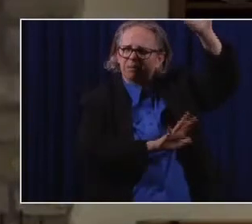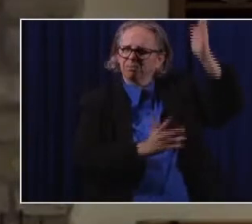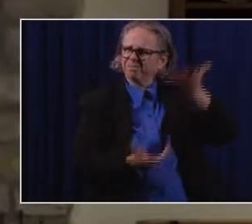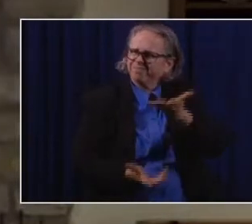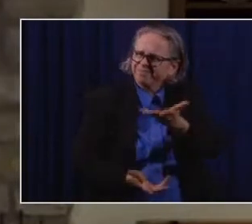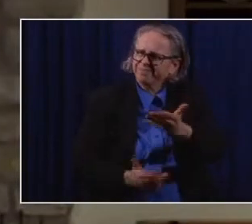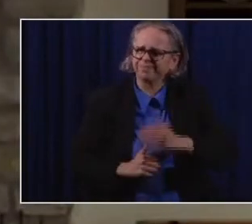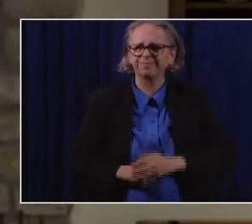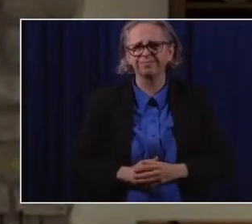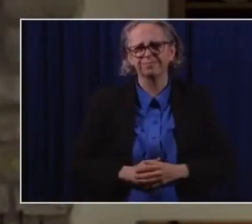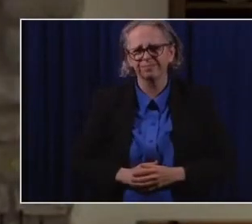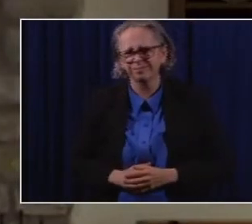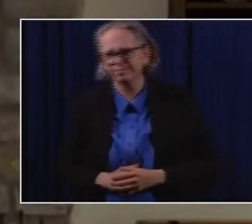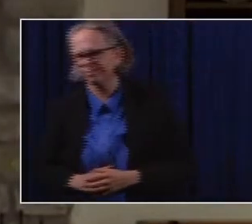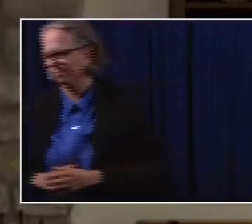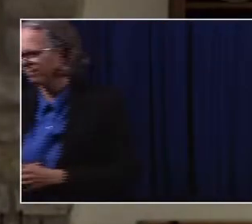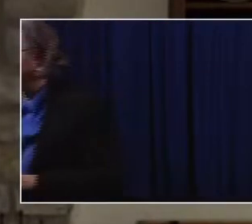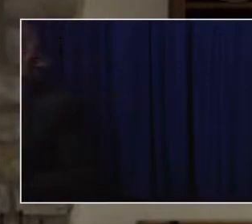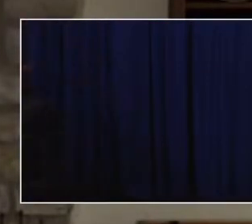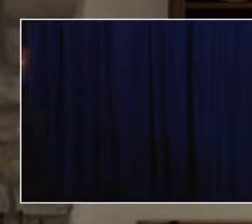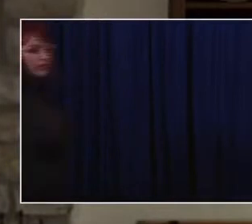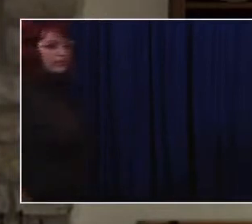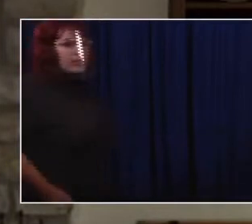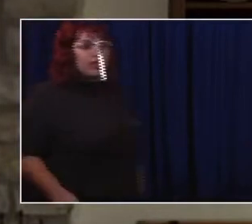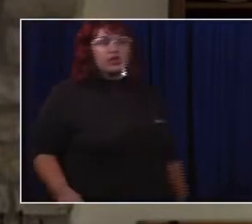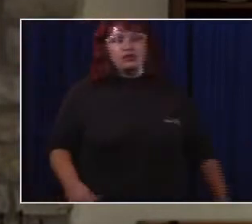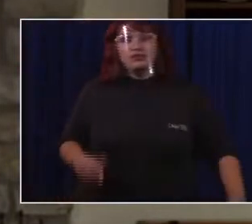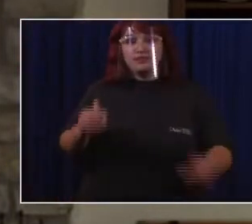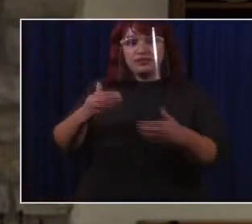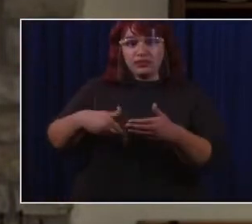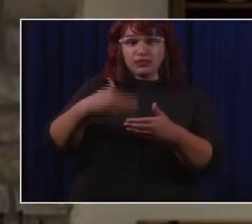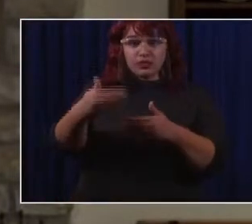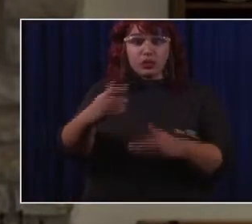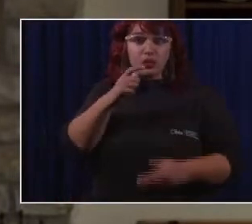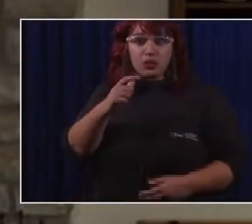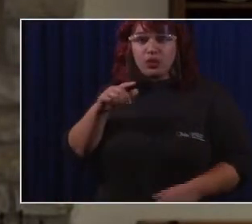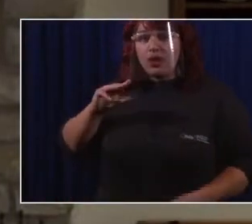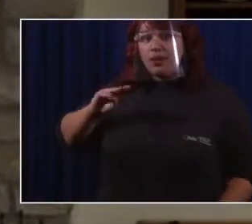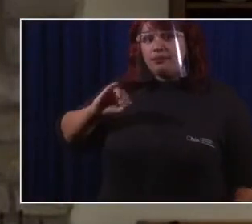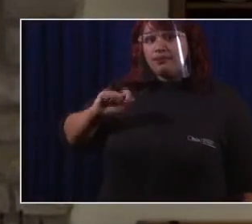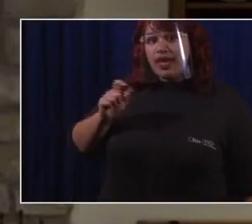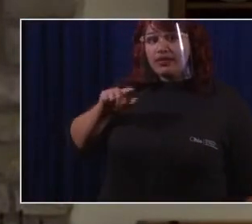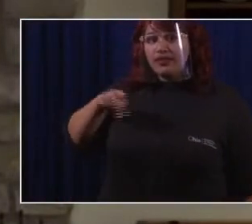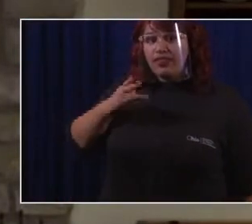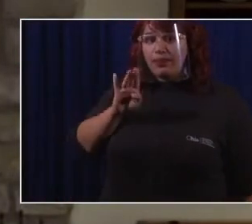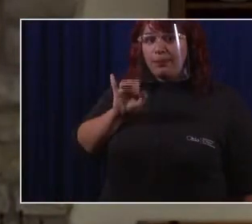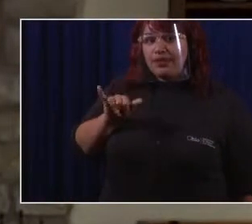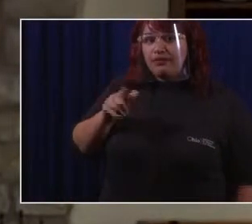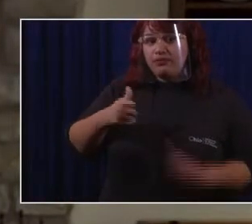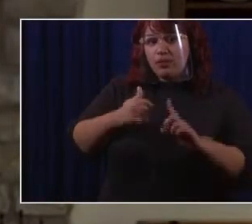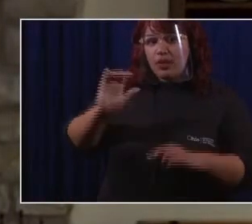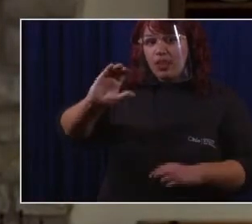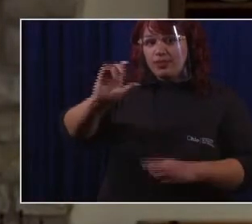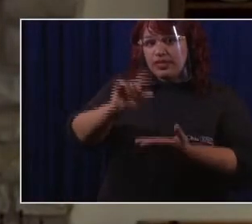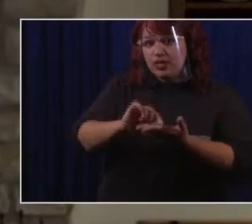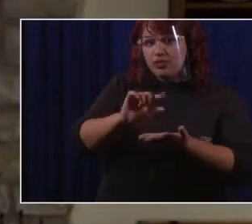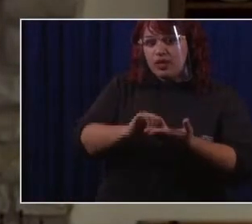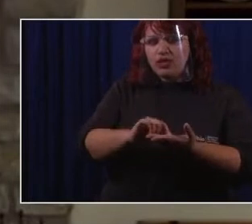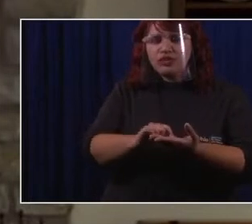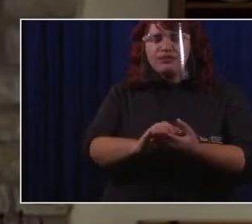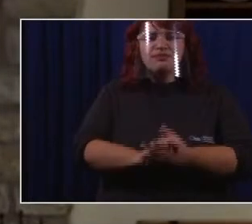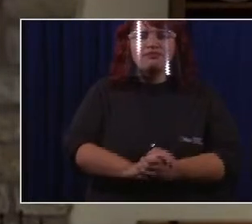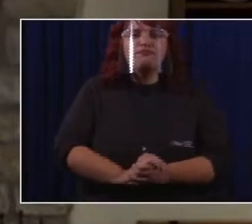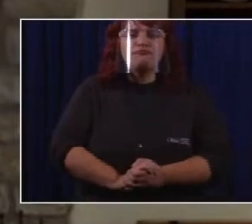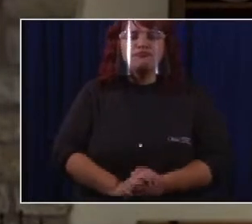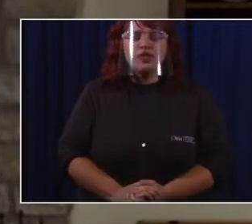Next question is from Max Philby at the Columbus Dispatch. Hey, Governor. Max. I wanted to